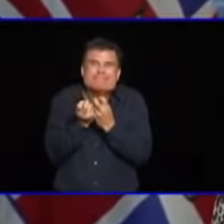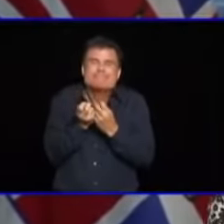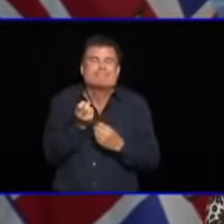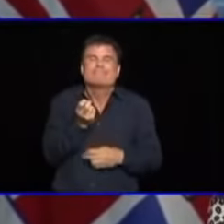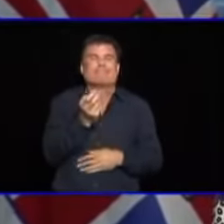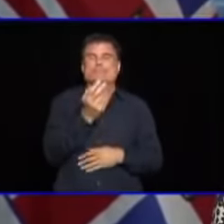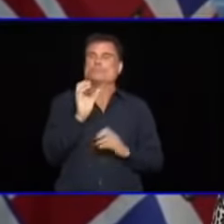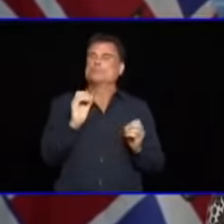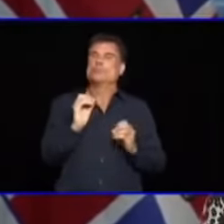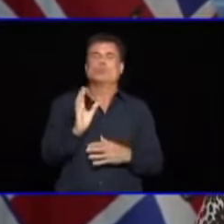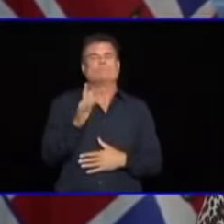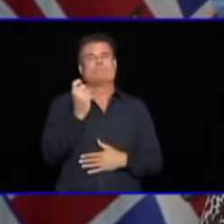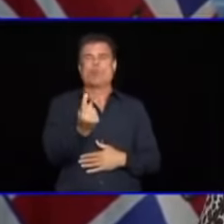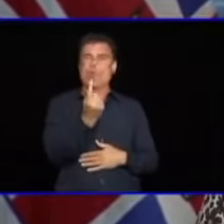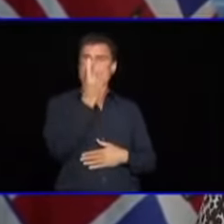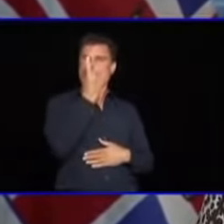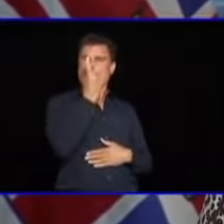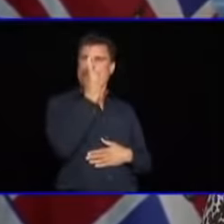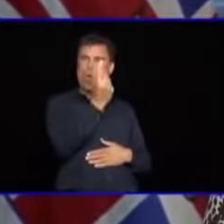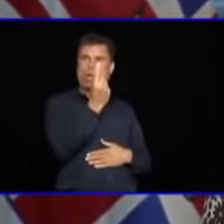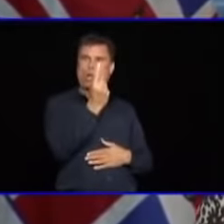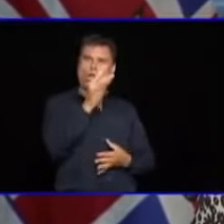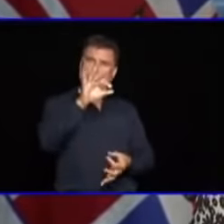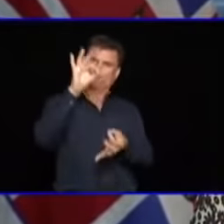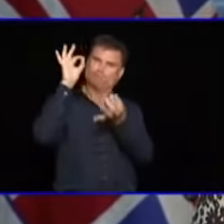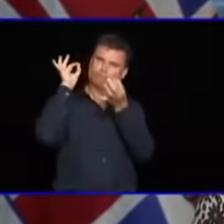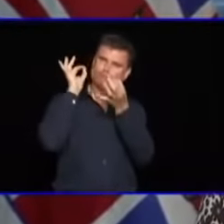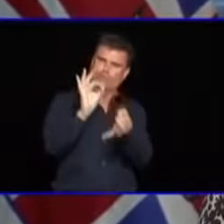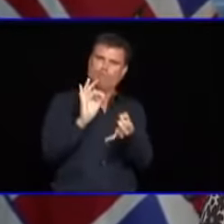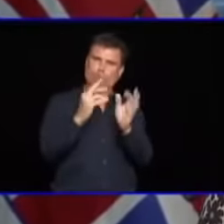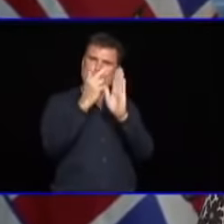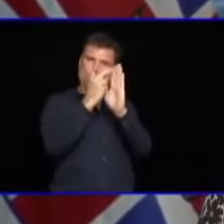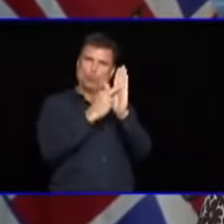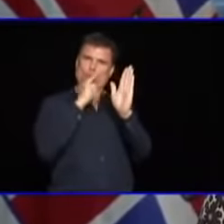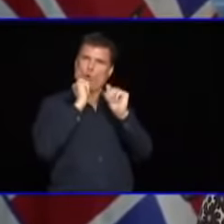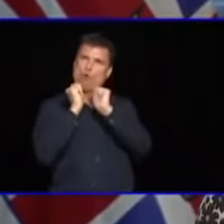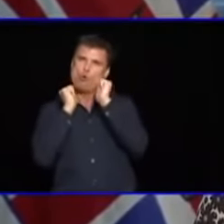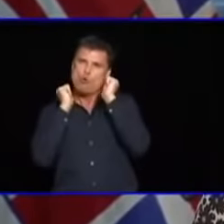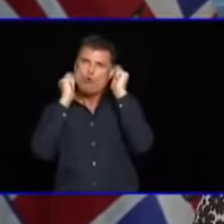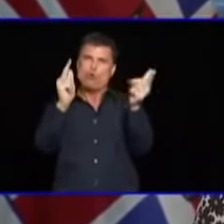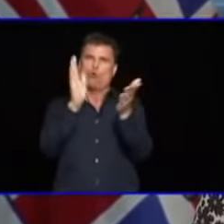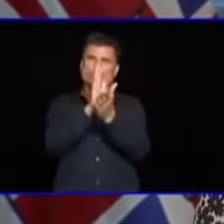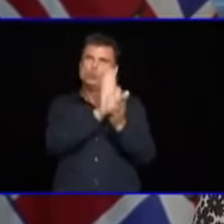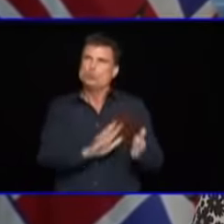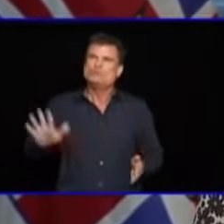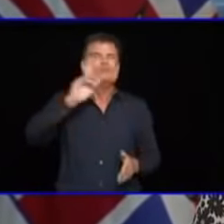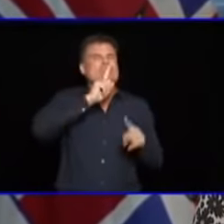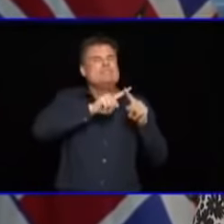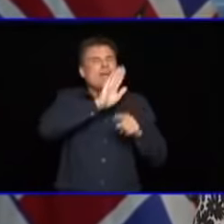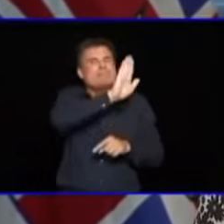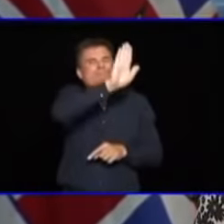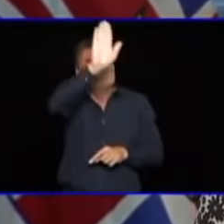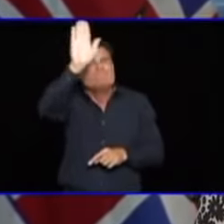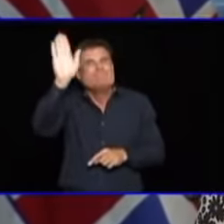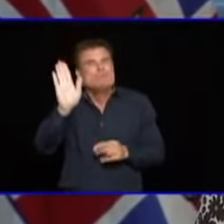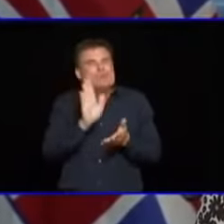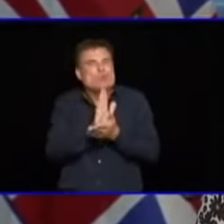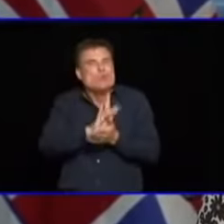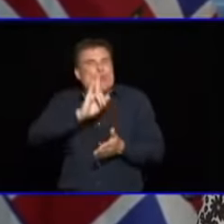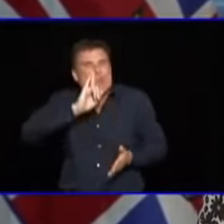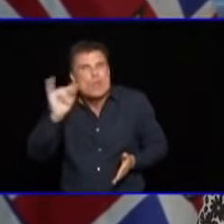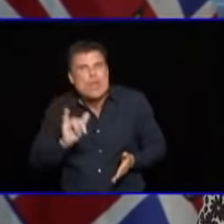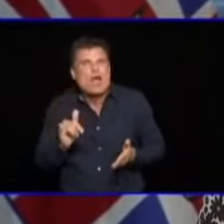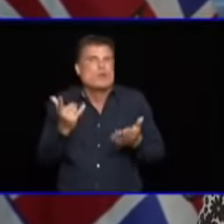class and making sure that those that physical distancing is part of the measures that are in place as